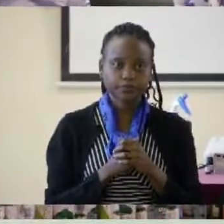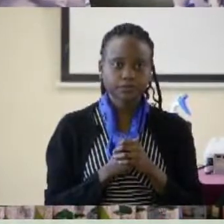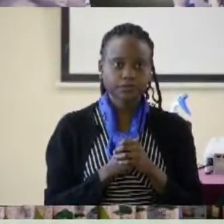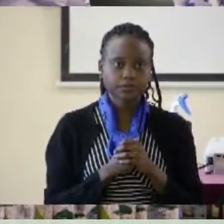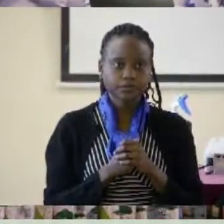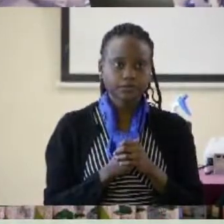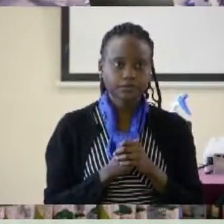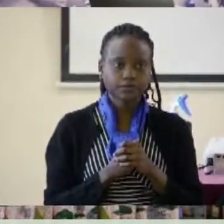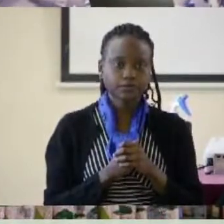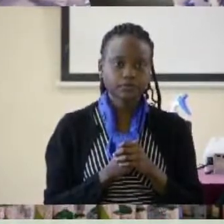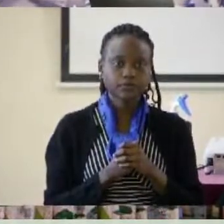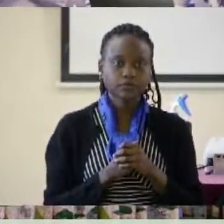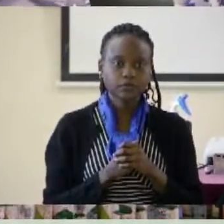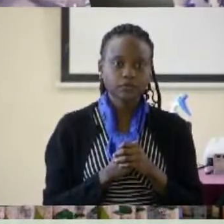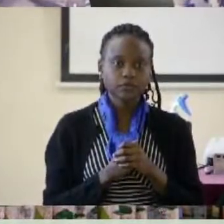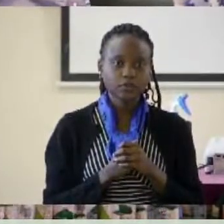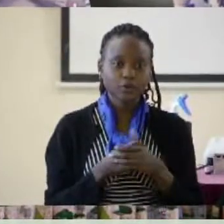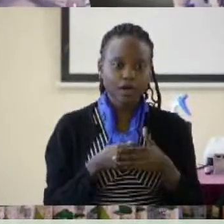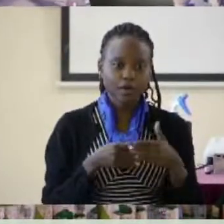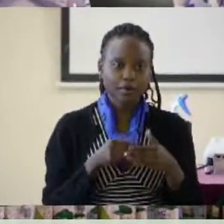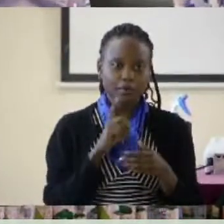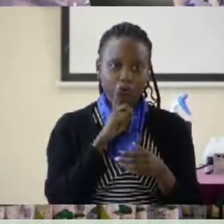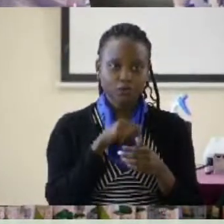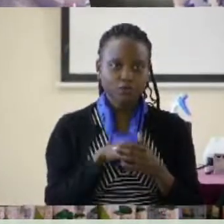Well, I'm almost done, Professor.